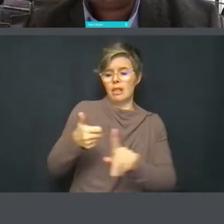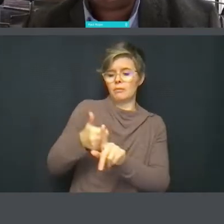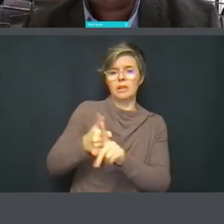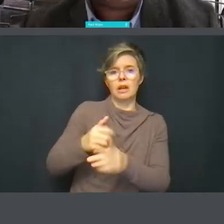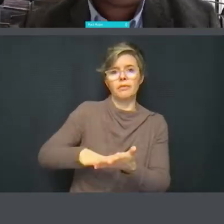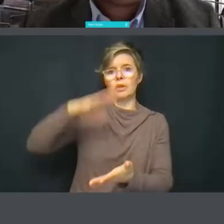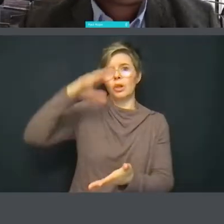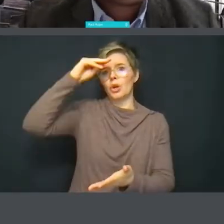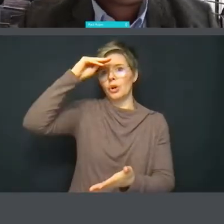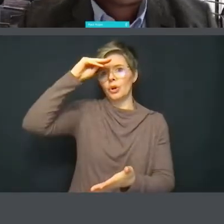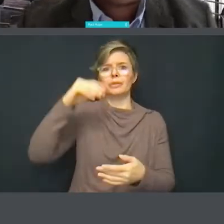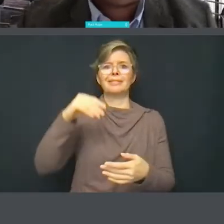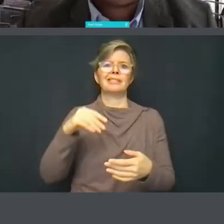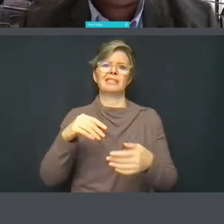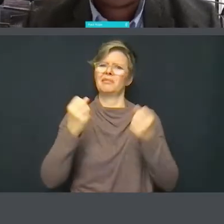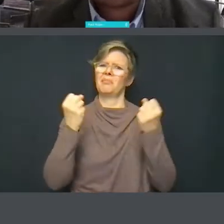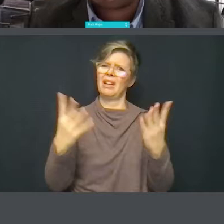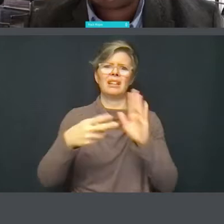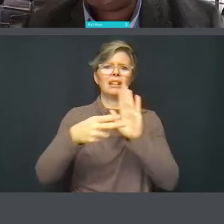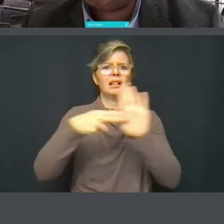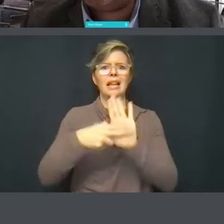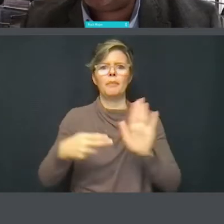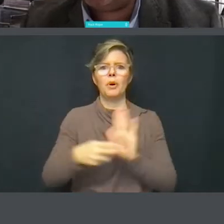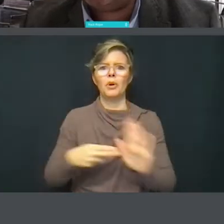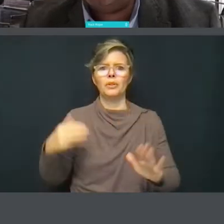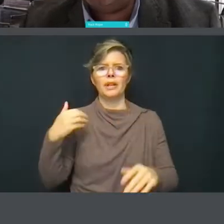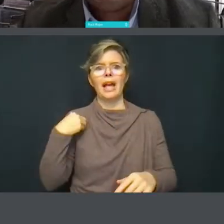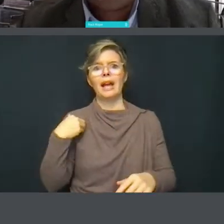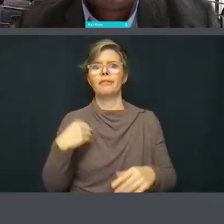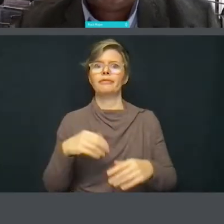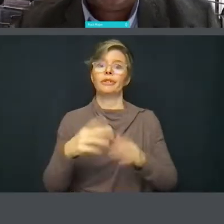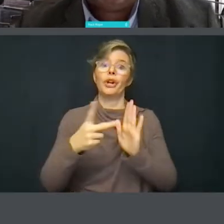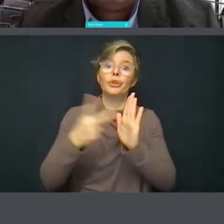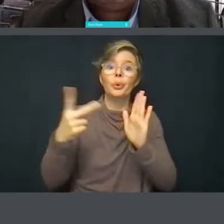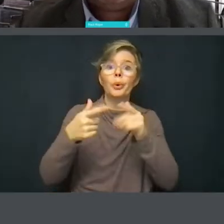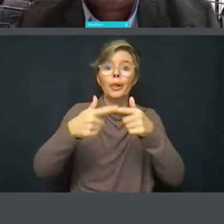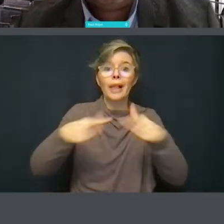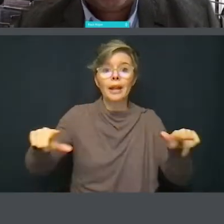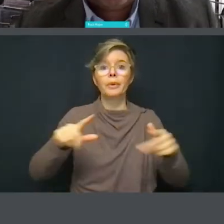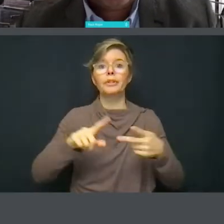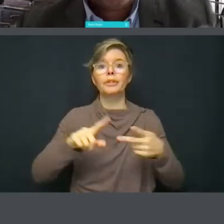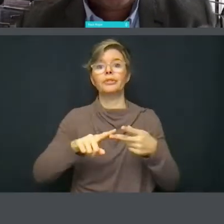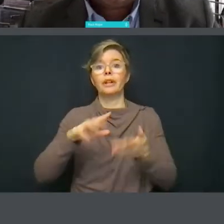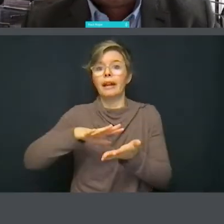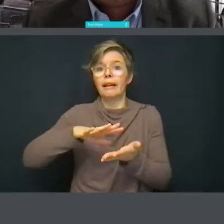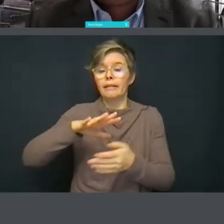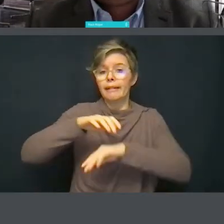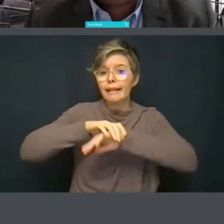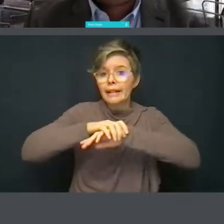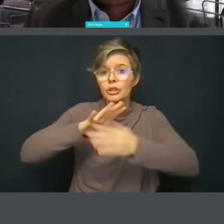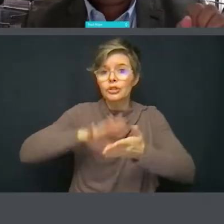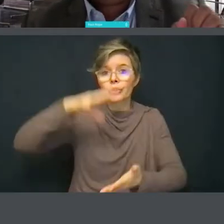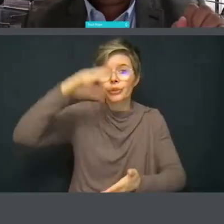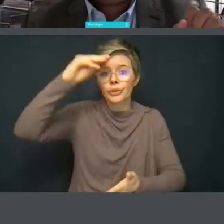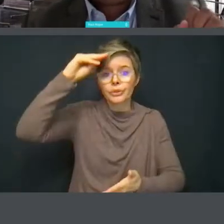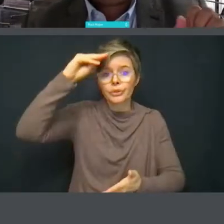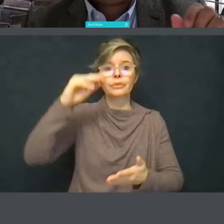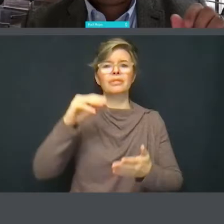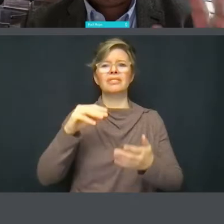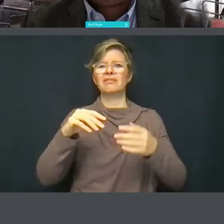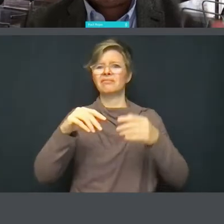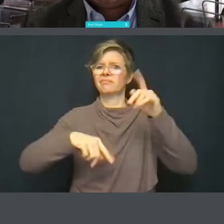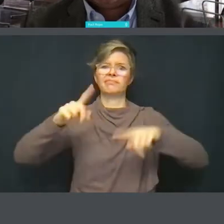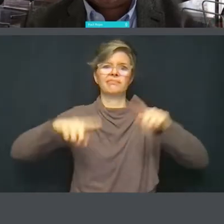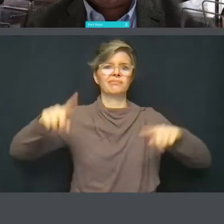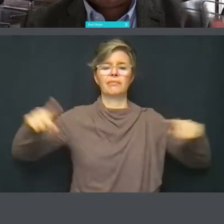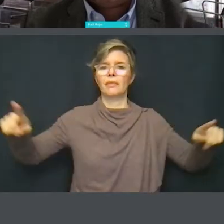call them dual language learners, sometimes we call them English learners. And I'll talk a little bit about some of these, but I don't